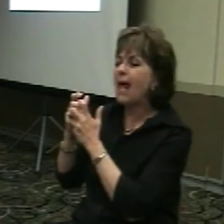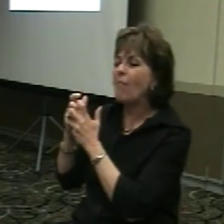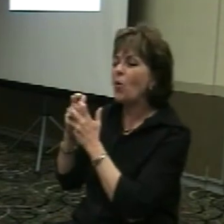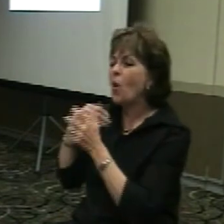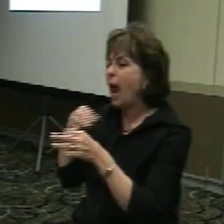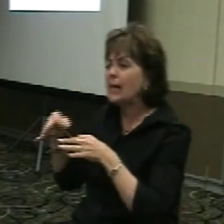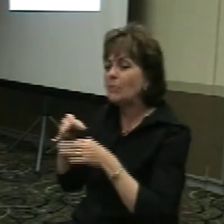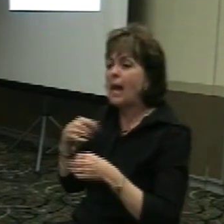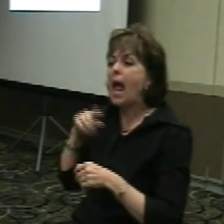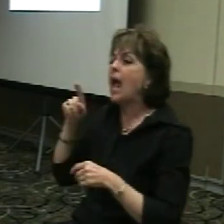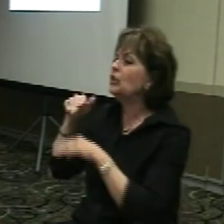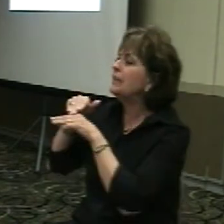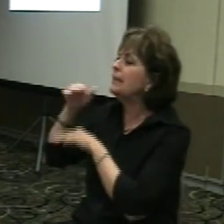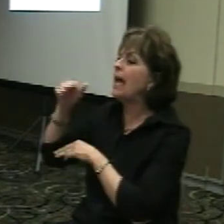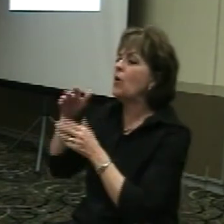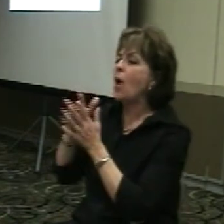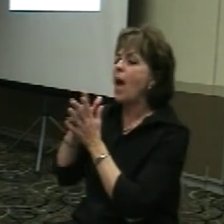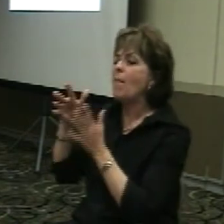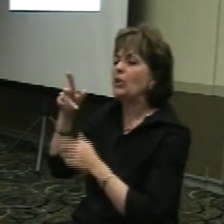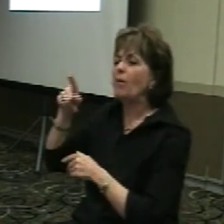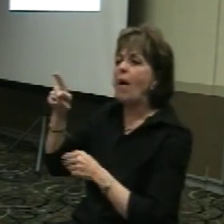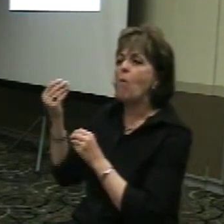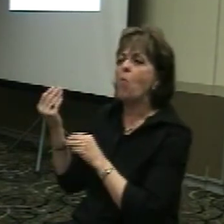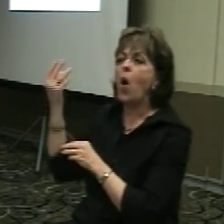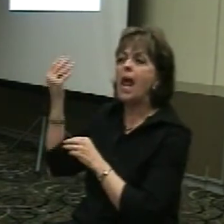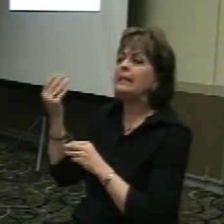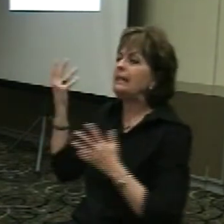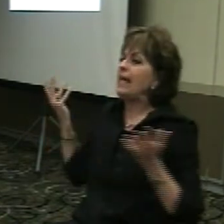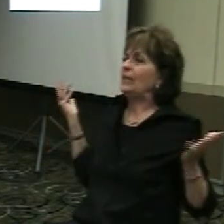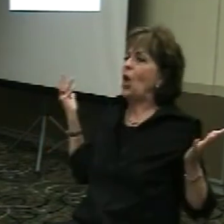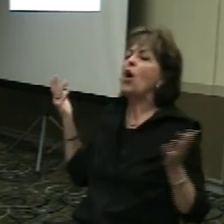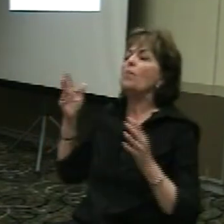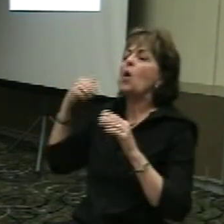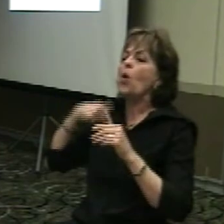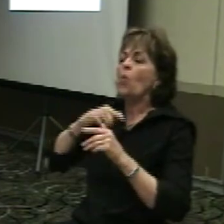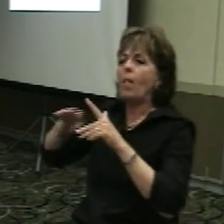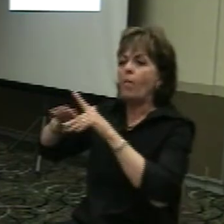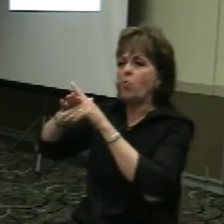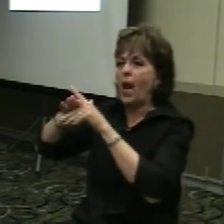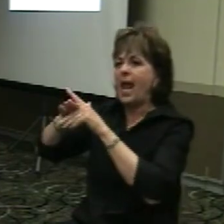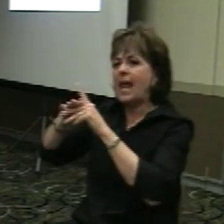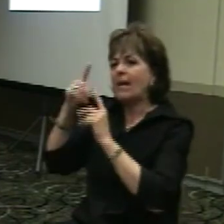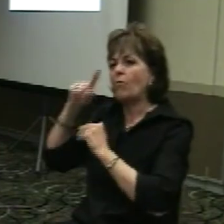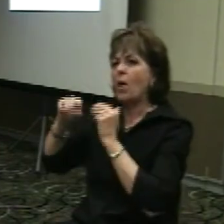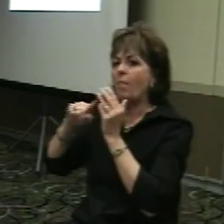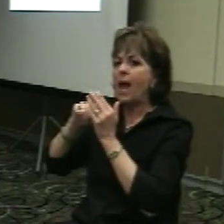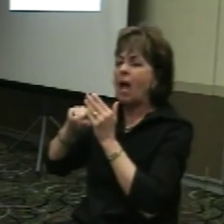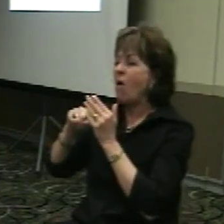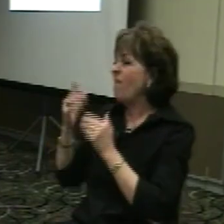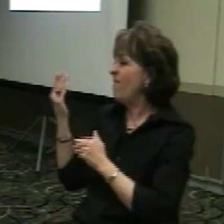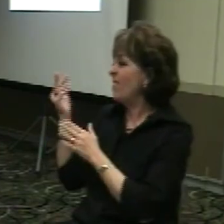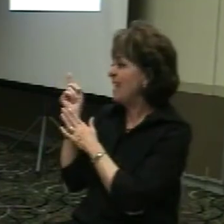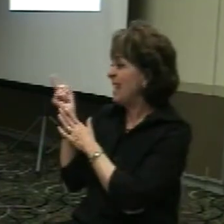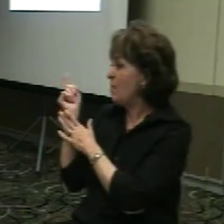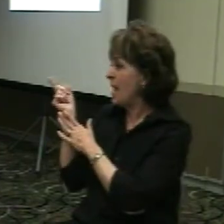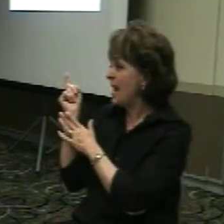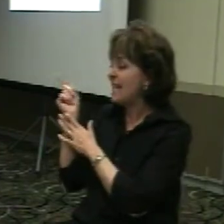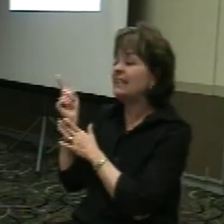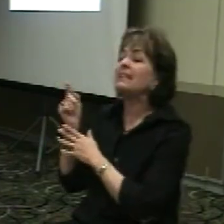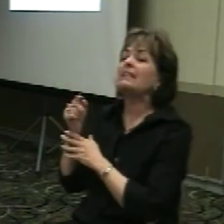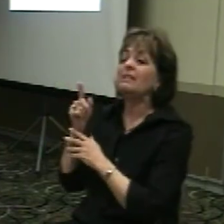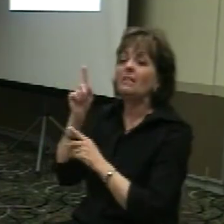I just sent her a bunch of PowerPoints, or a bunch of files. So let's take a break for about, say, 15 minutes.